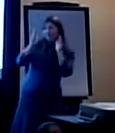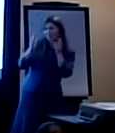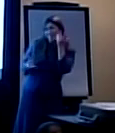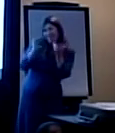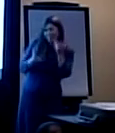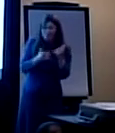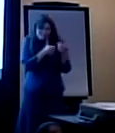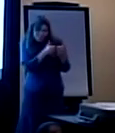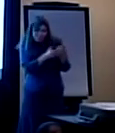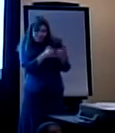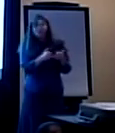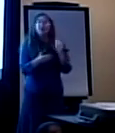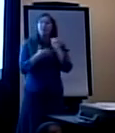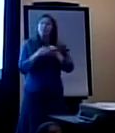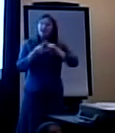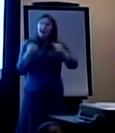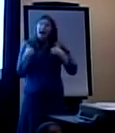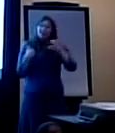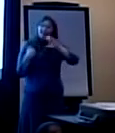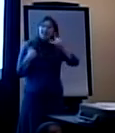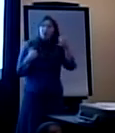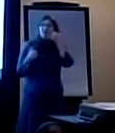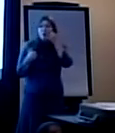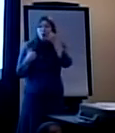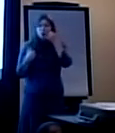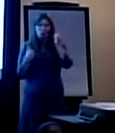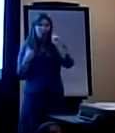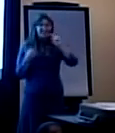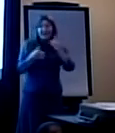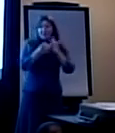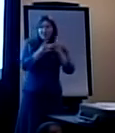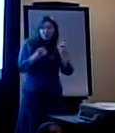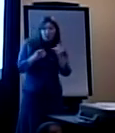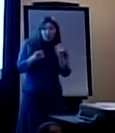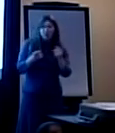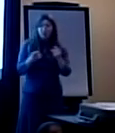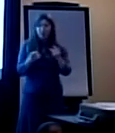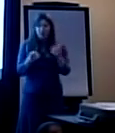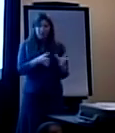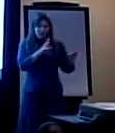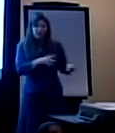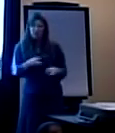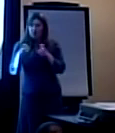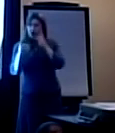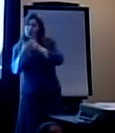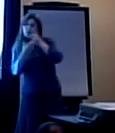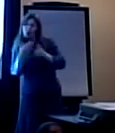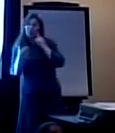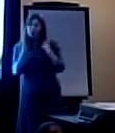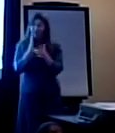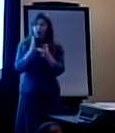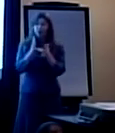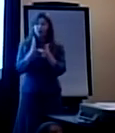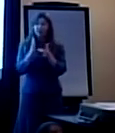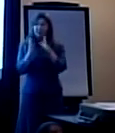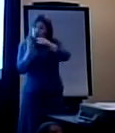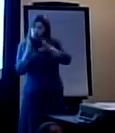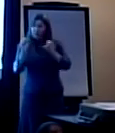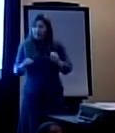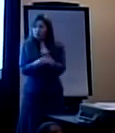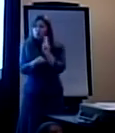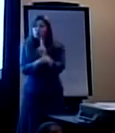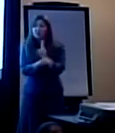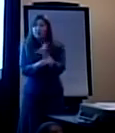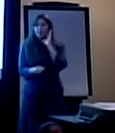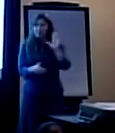But that ability to use cell phones and text, put a program on there. They'll use it. But also that ability to